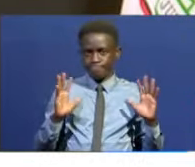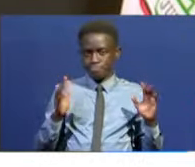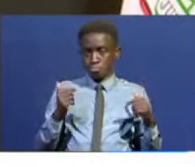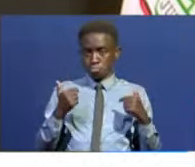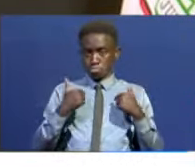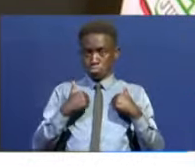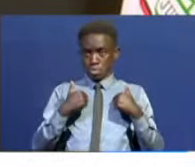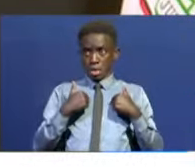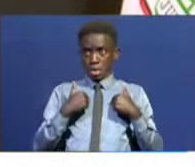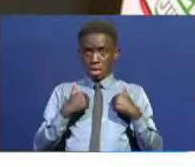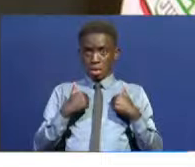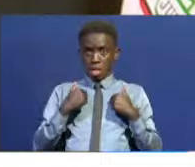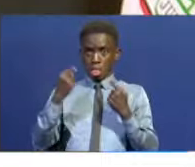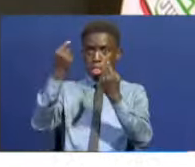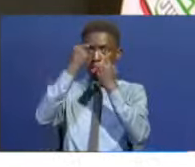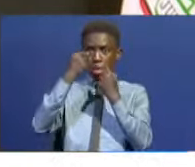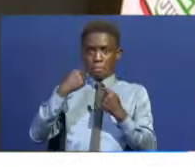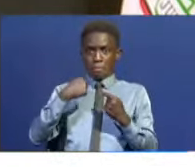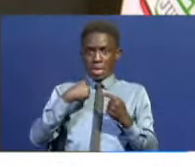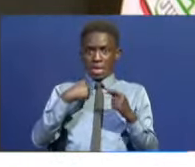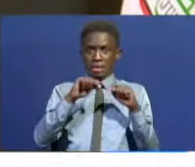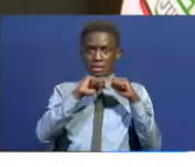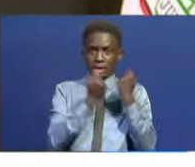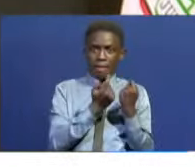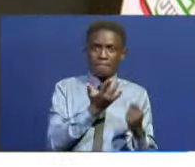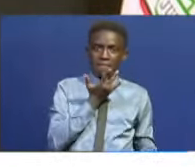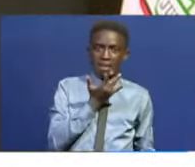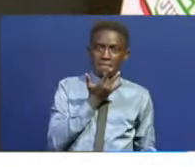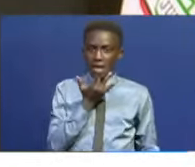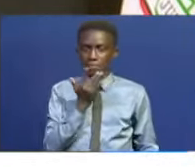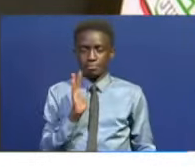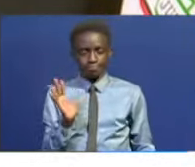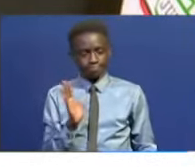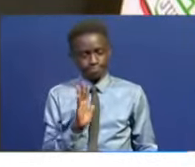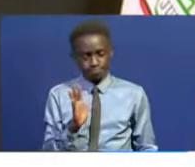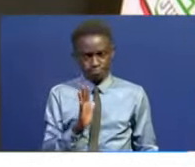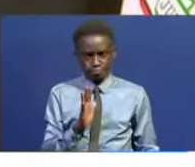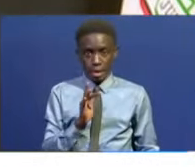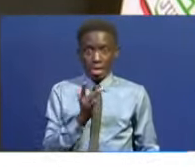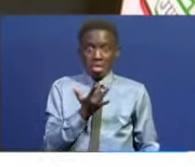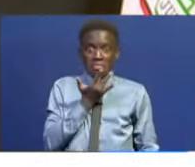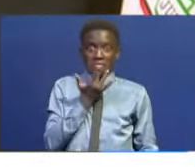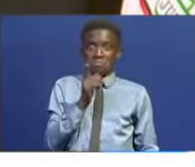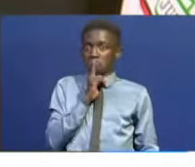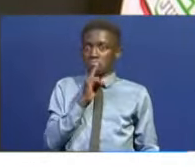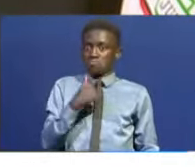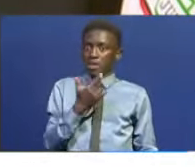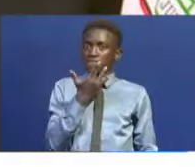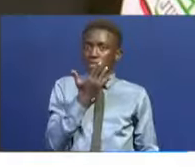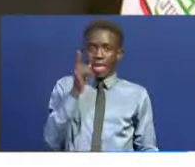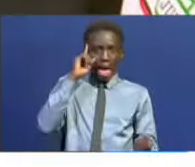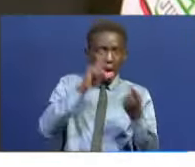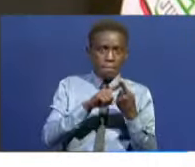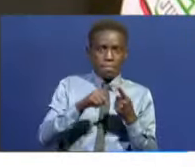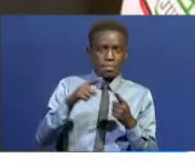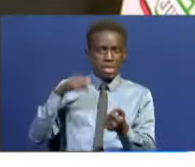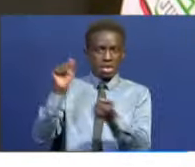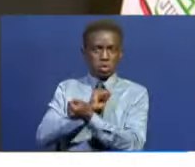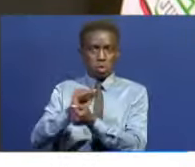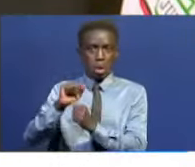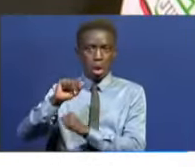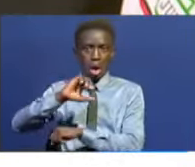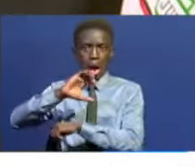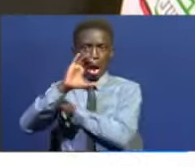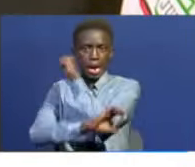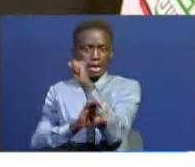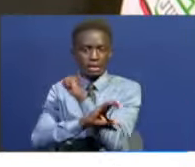basis for ethnic animosity, a danger to national cohesion, or a threat to national unity. On the contrary, coalition building has